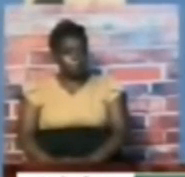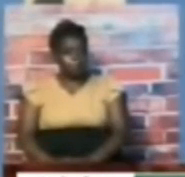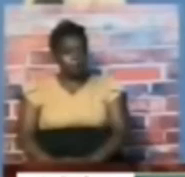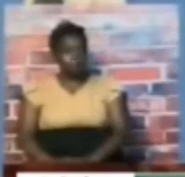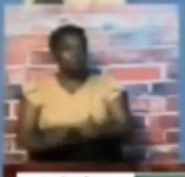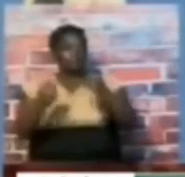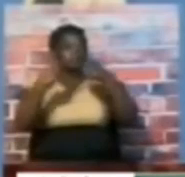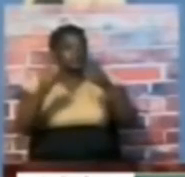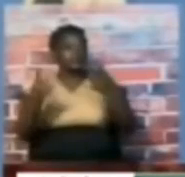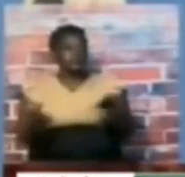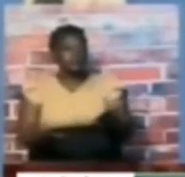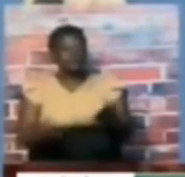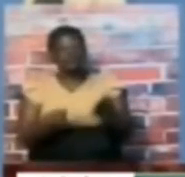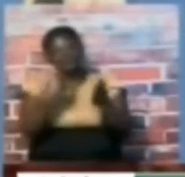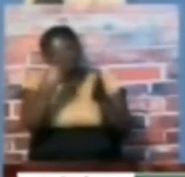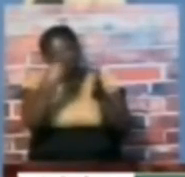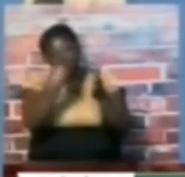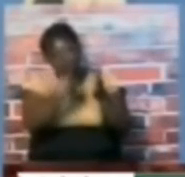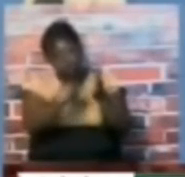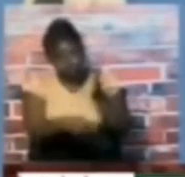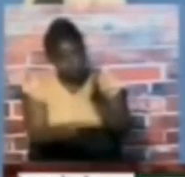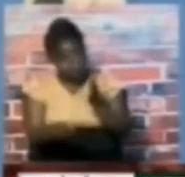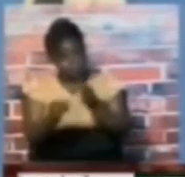But we recommended that,